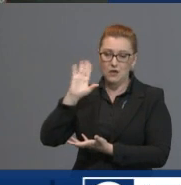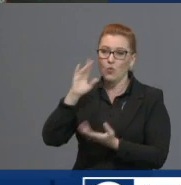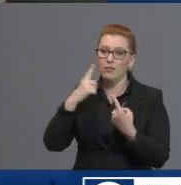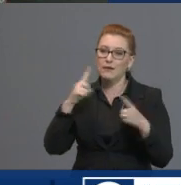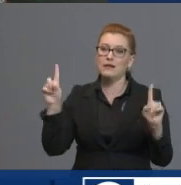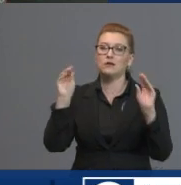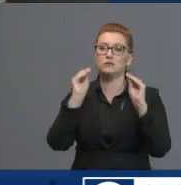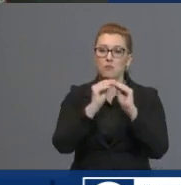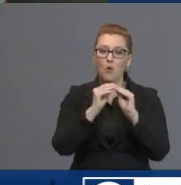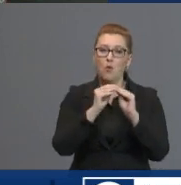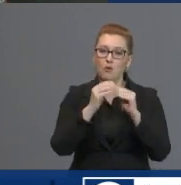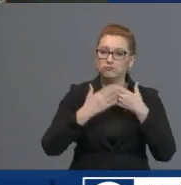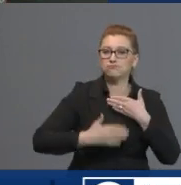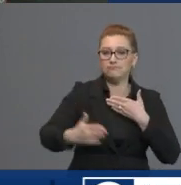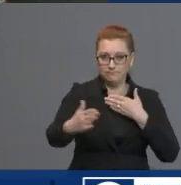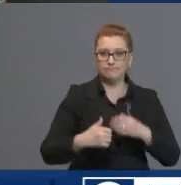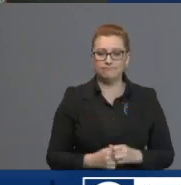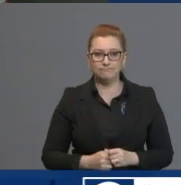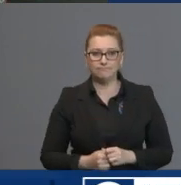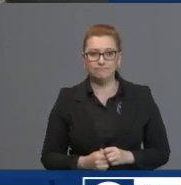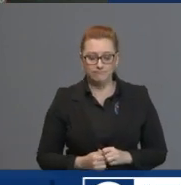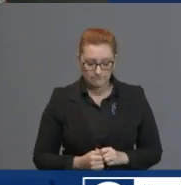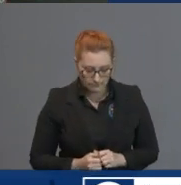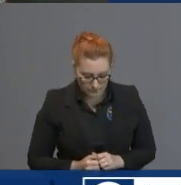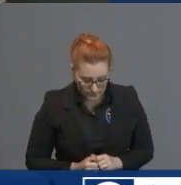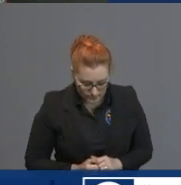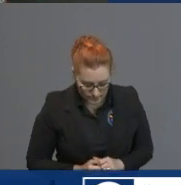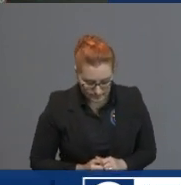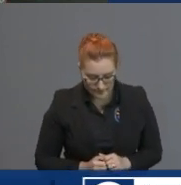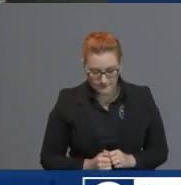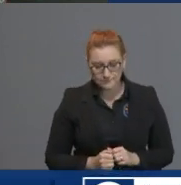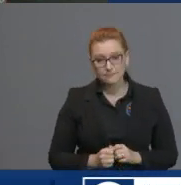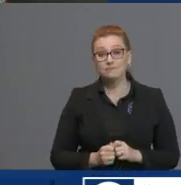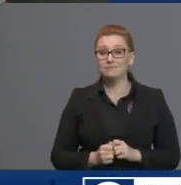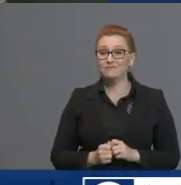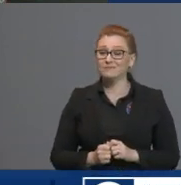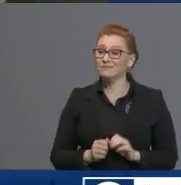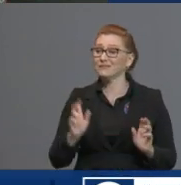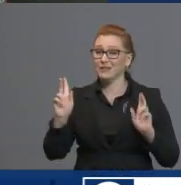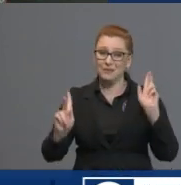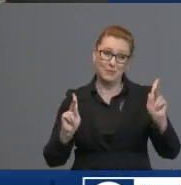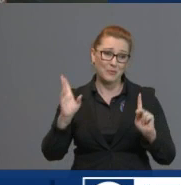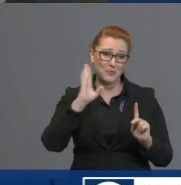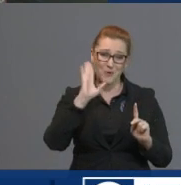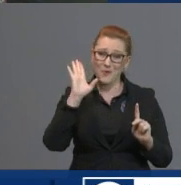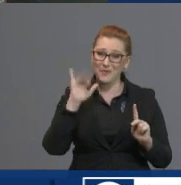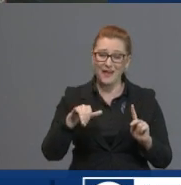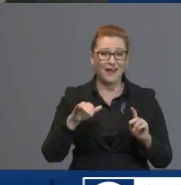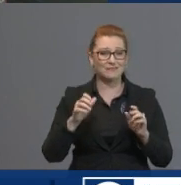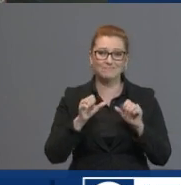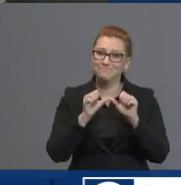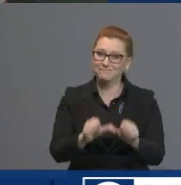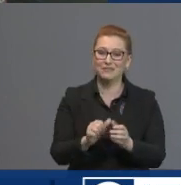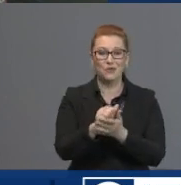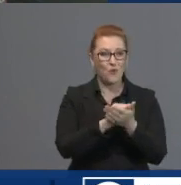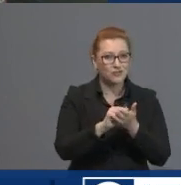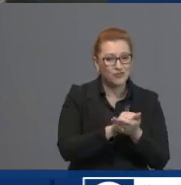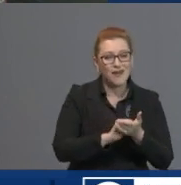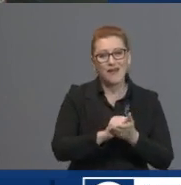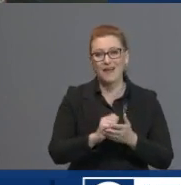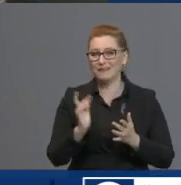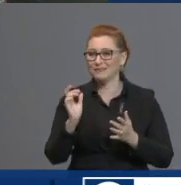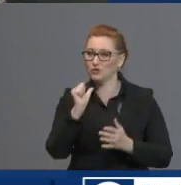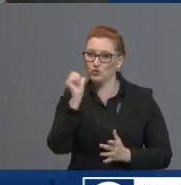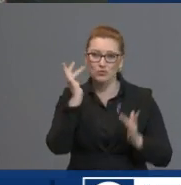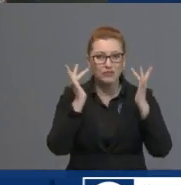more announcements on this in the future. Everybody knows their part on washing hands, not touching your face,